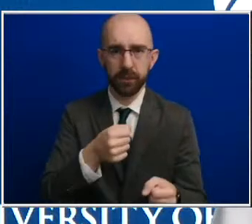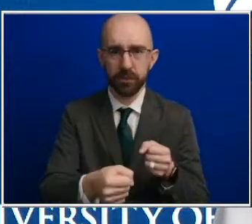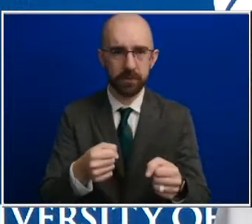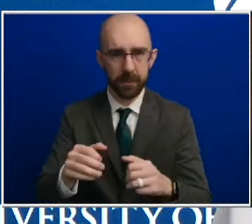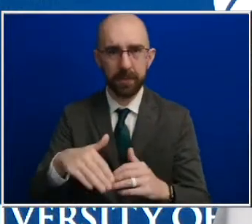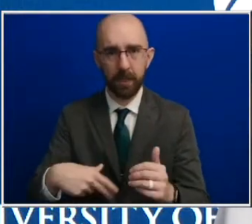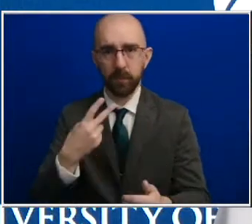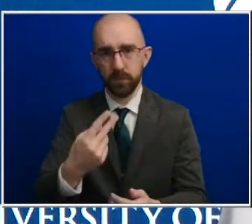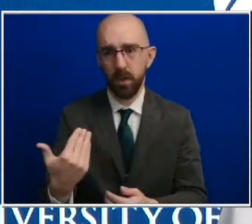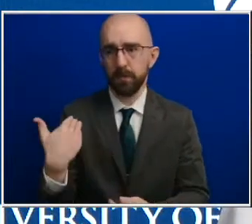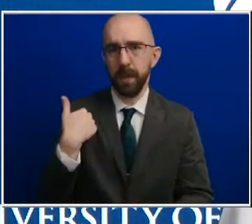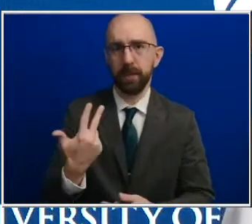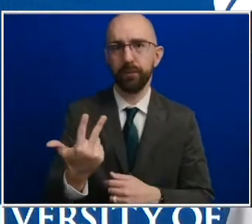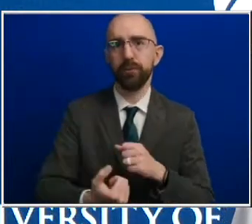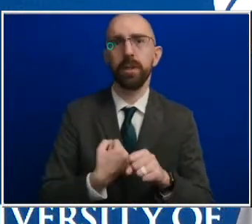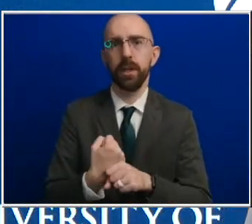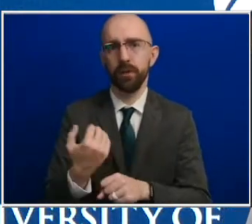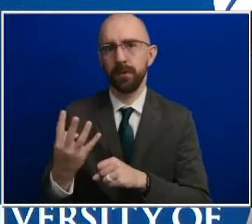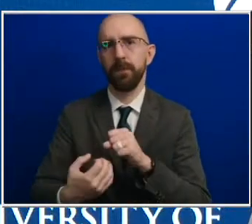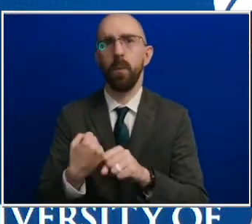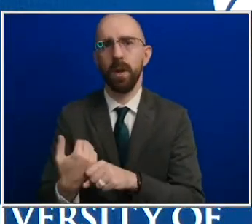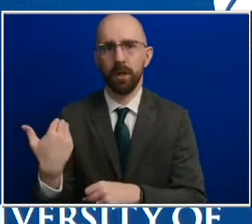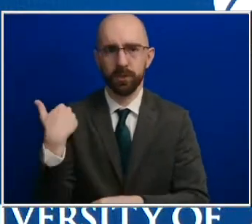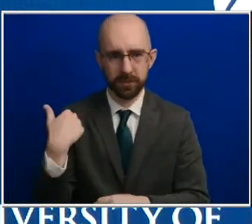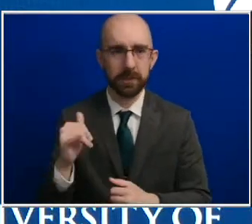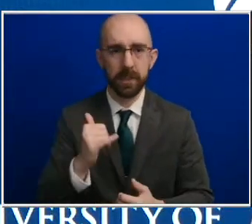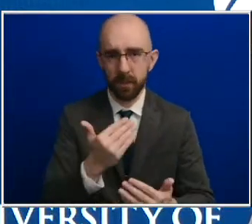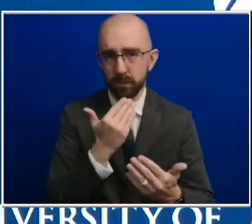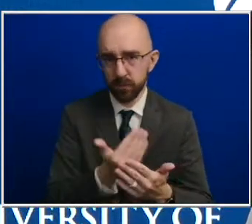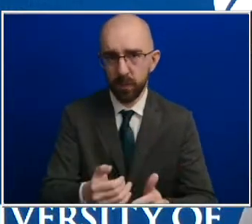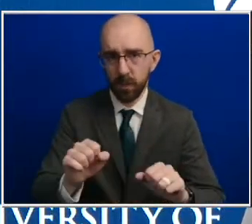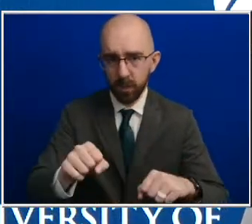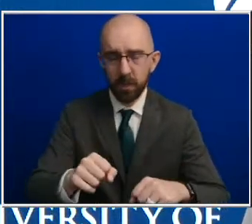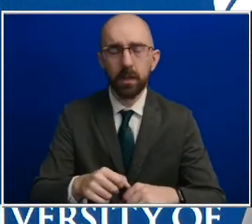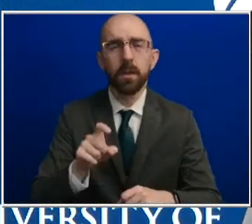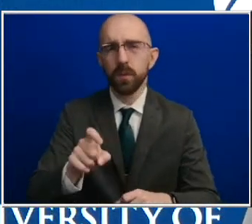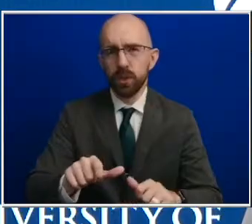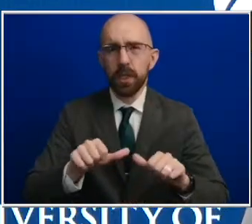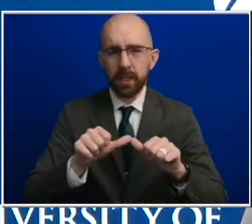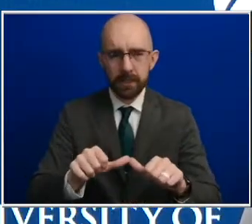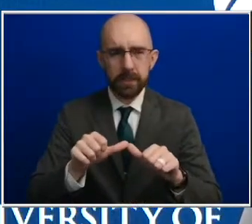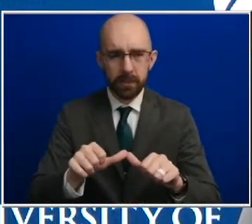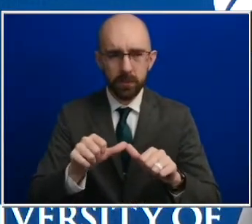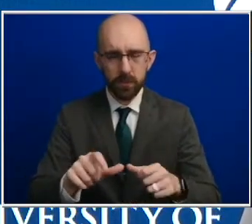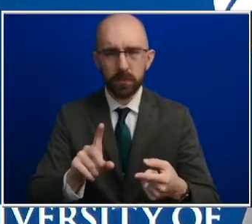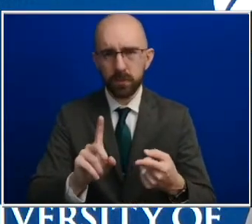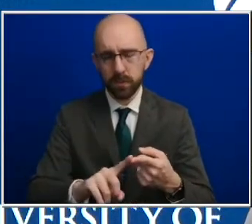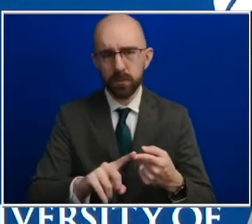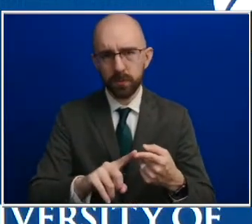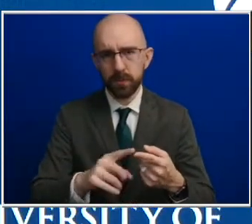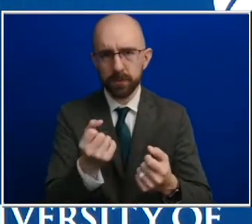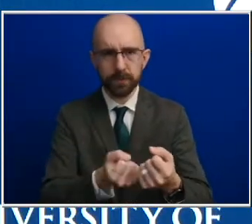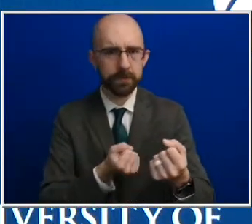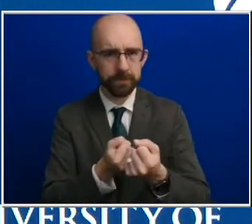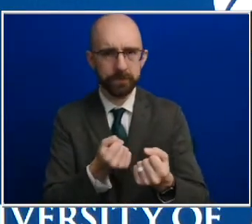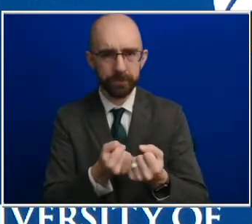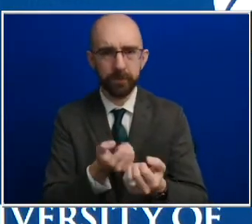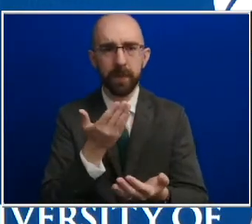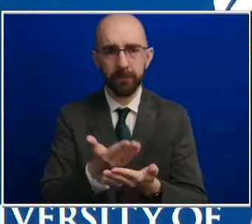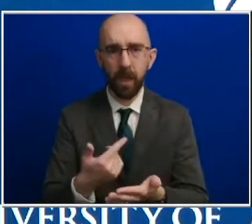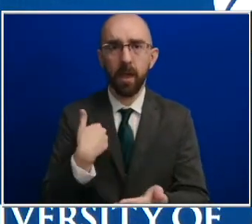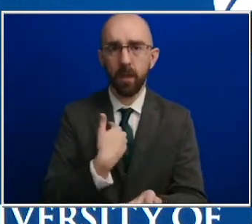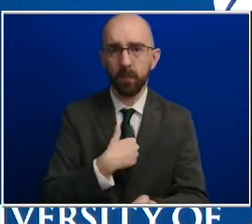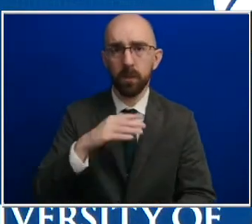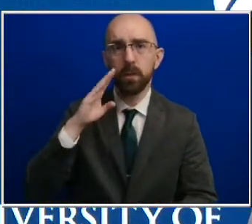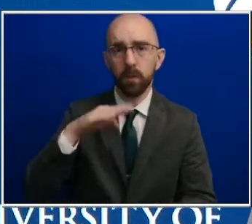3 or 4 years. That is always a good thing, and we should continue to endorse the fact that we know,